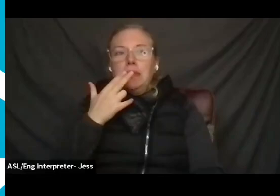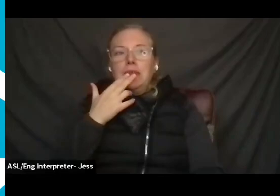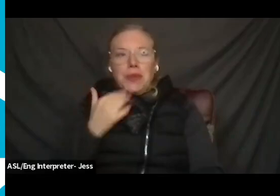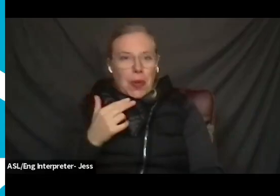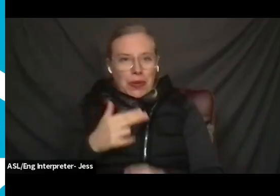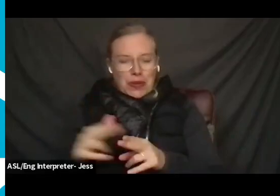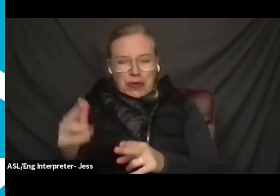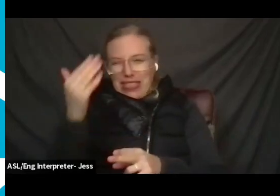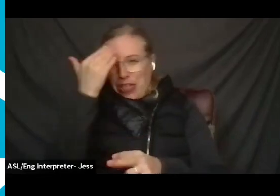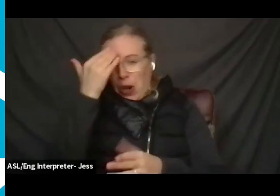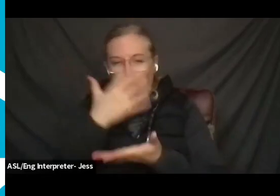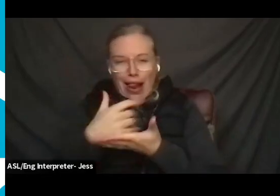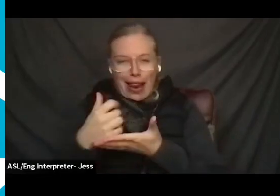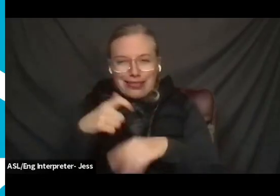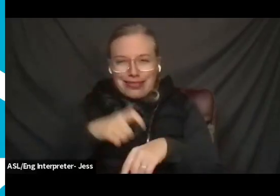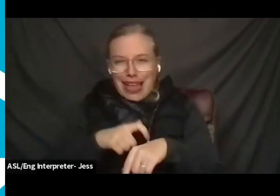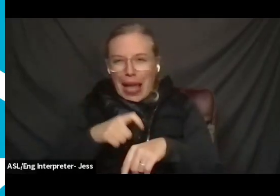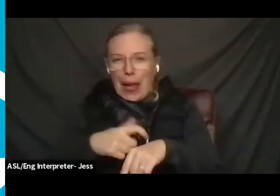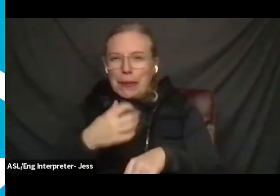on time.